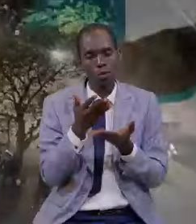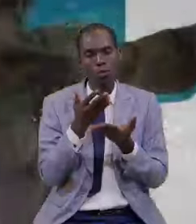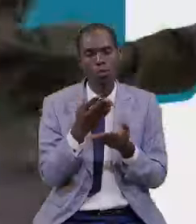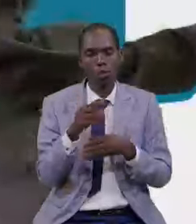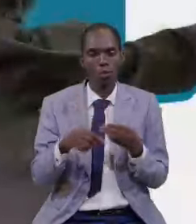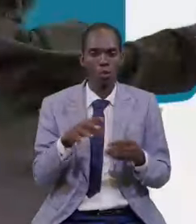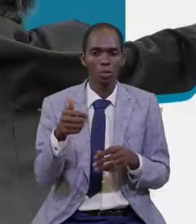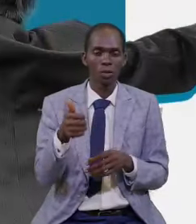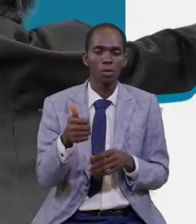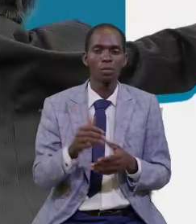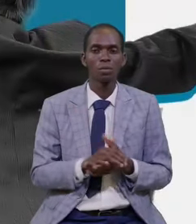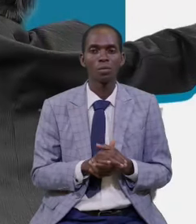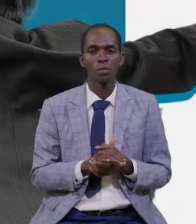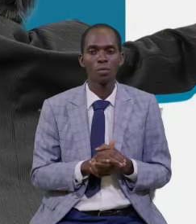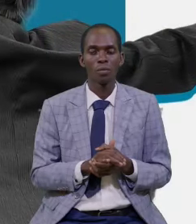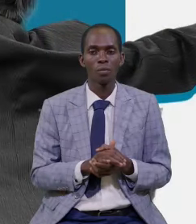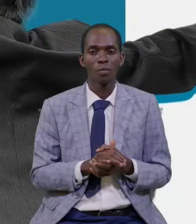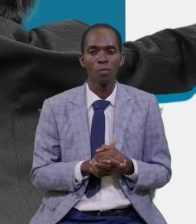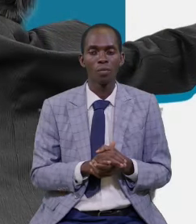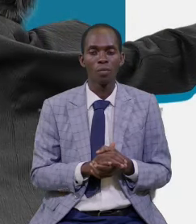The decision you made today